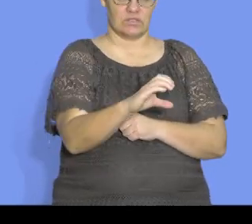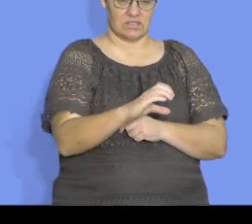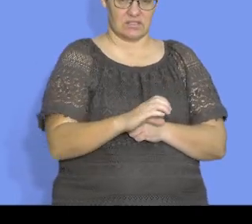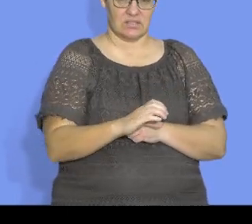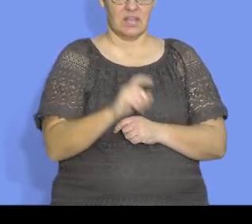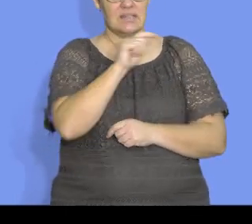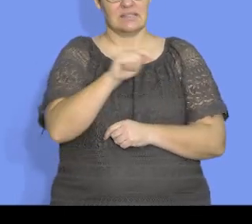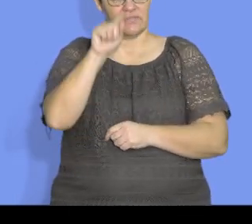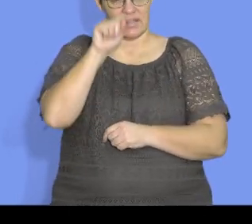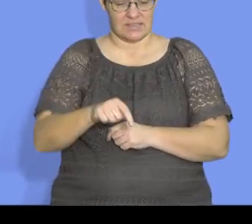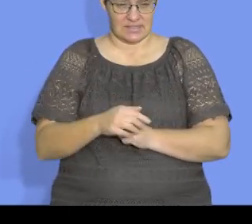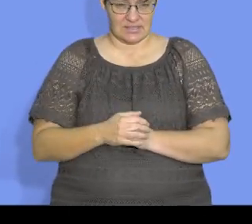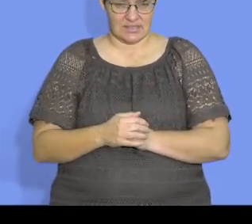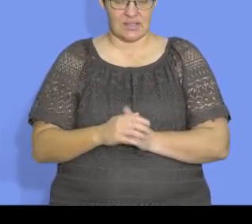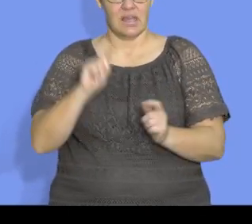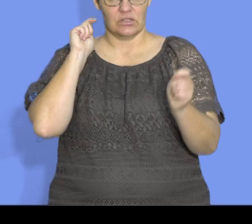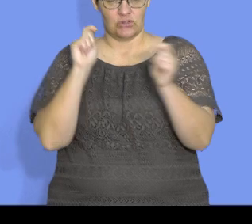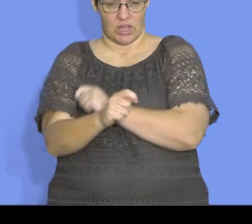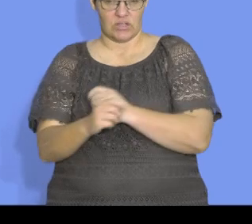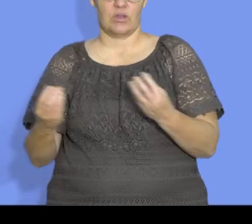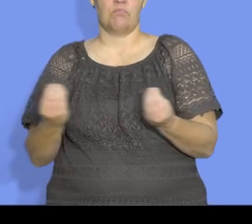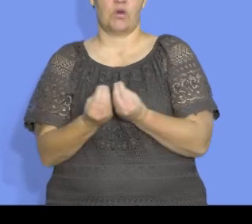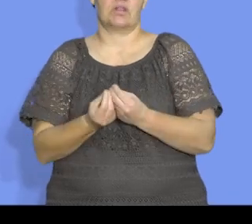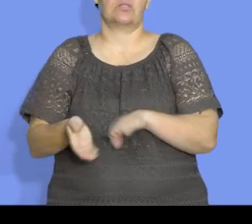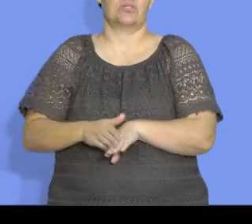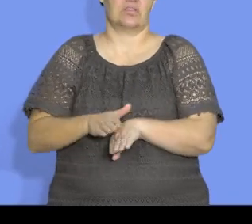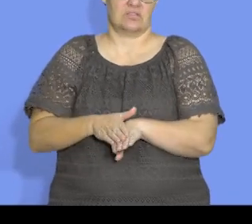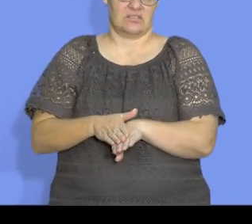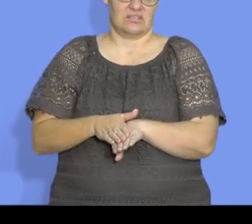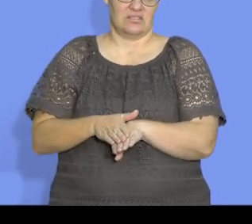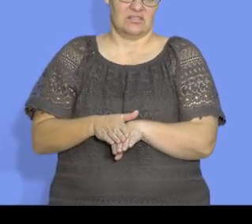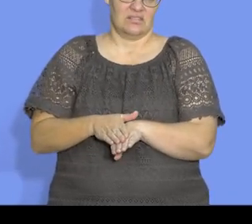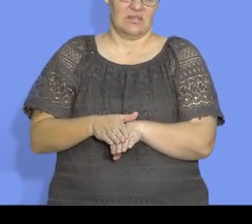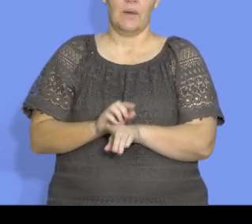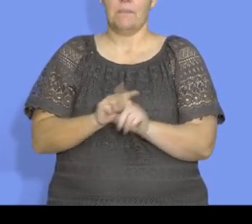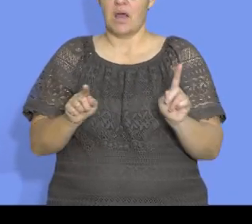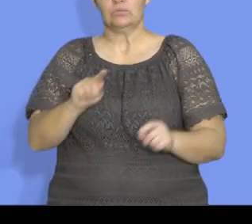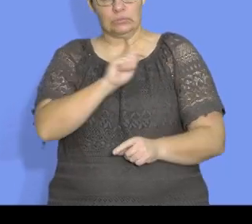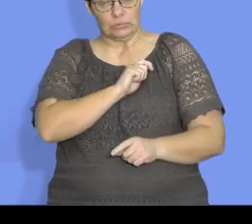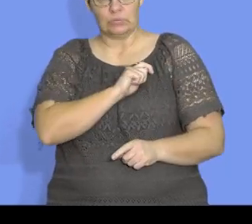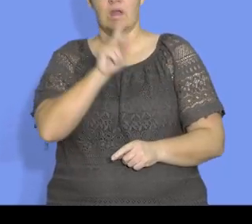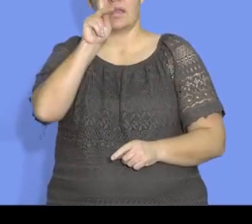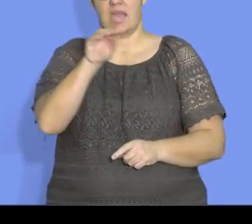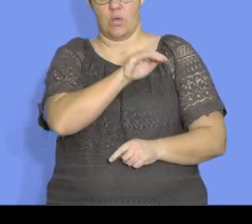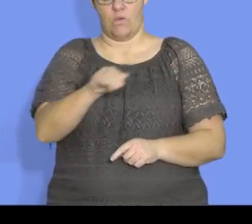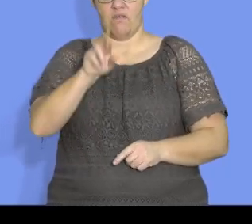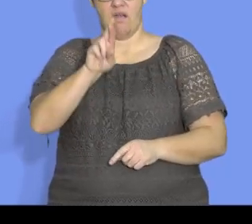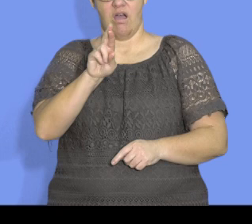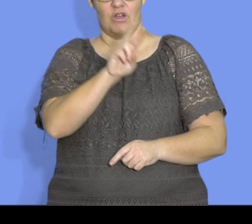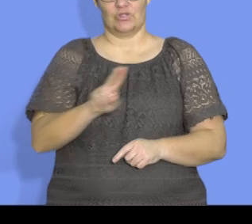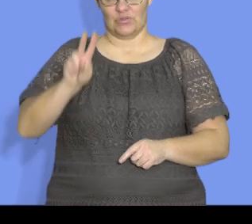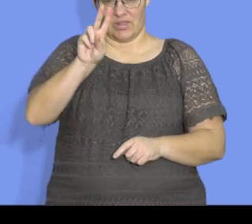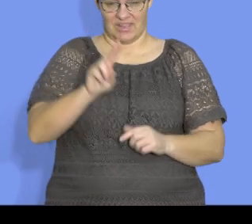force divided by the change in the product of charge, but it's actually equal to K over R